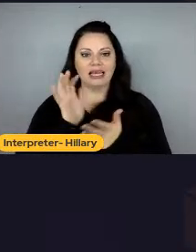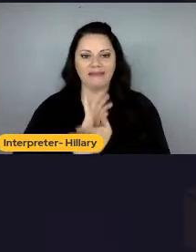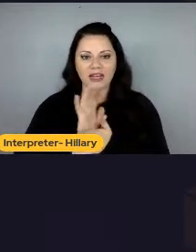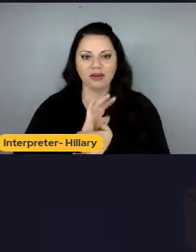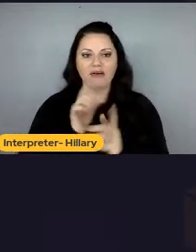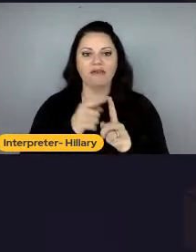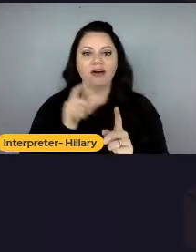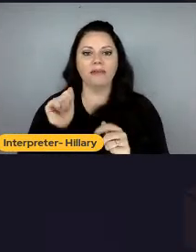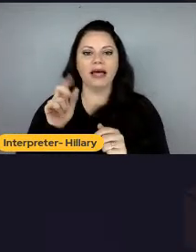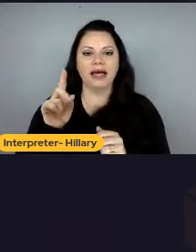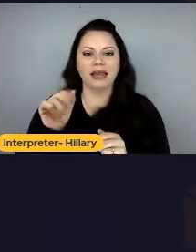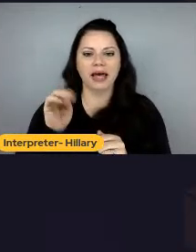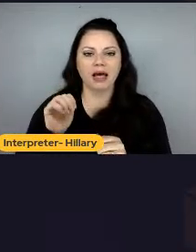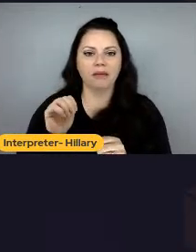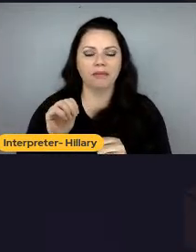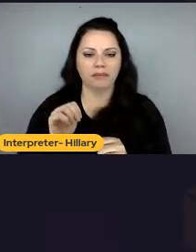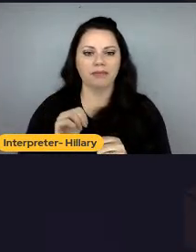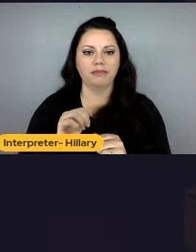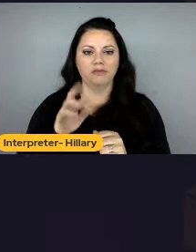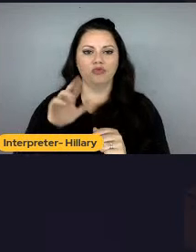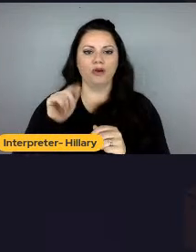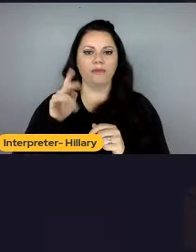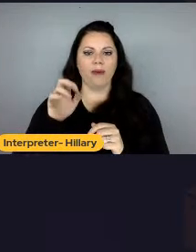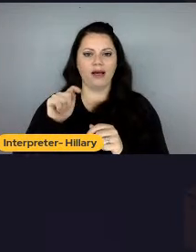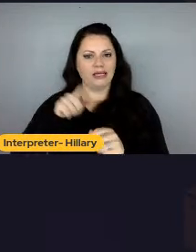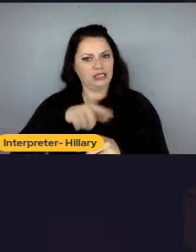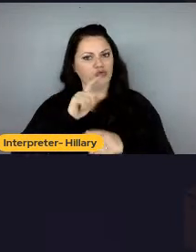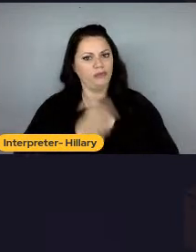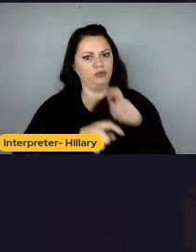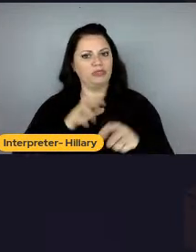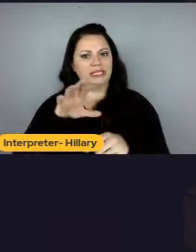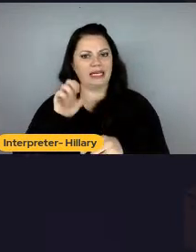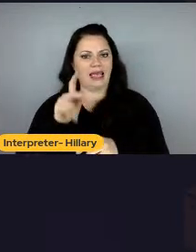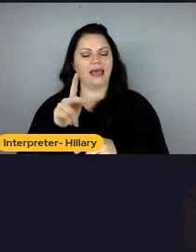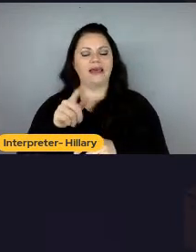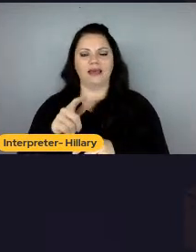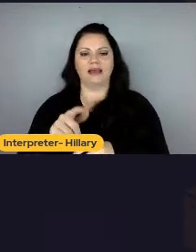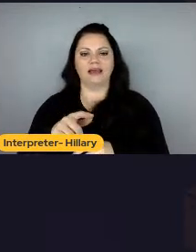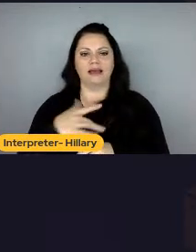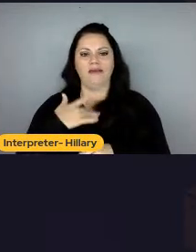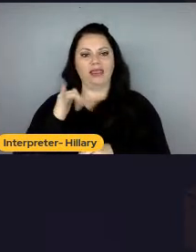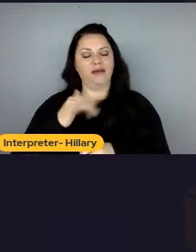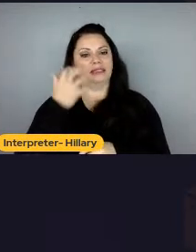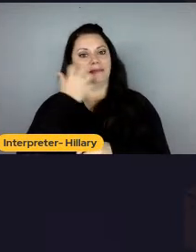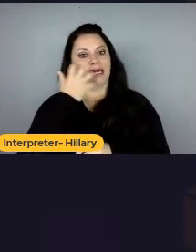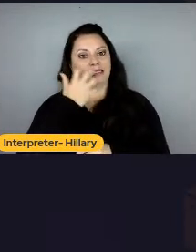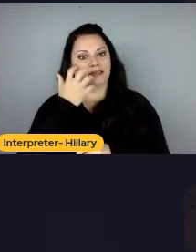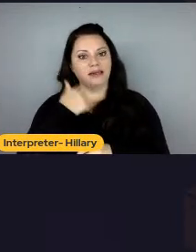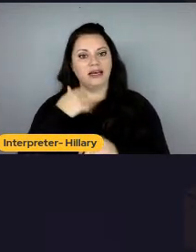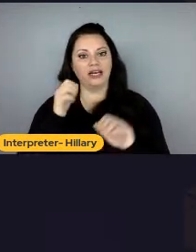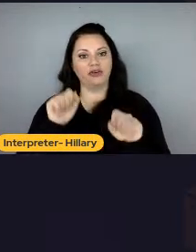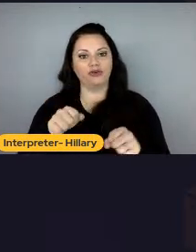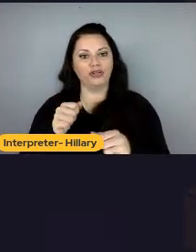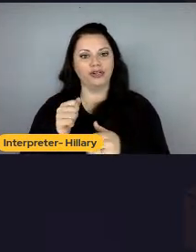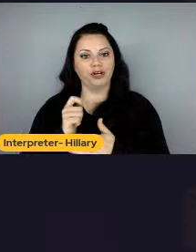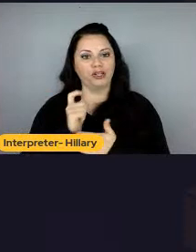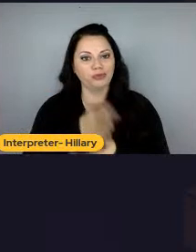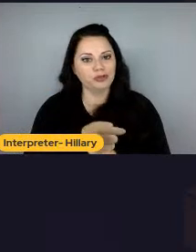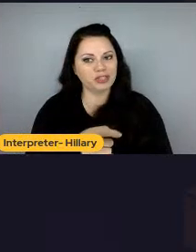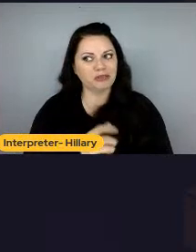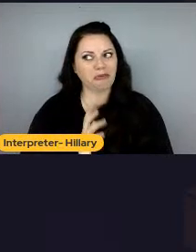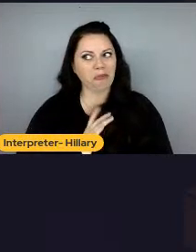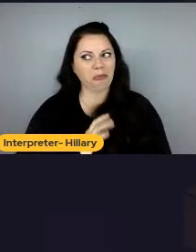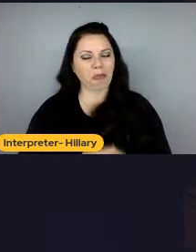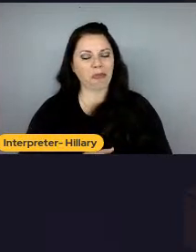Ruka about contributing to CDK. And yes, I found it really amazing that I was able to make a contribution,